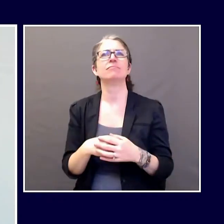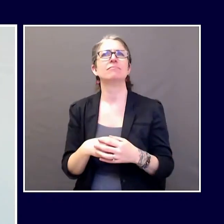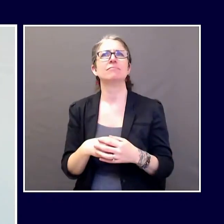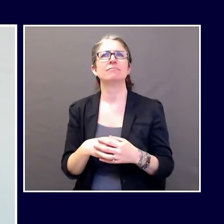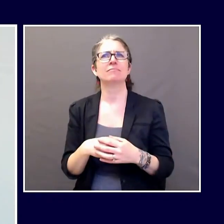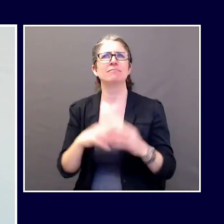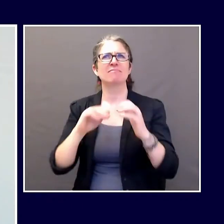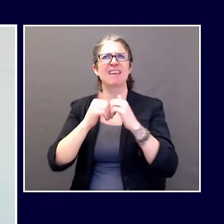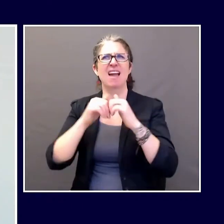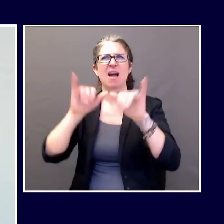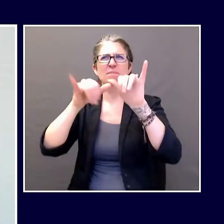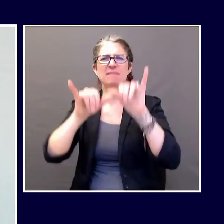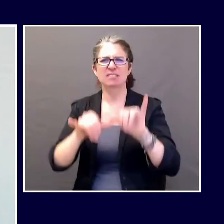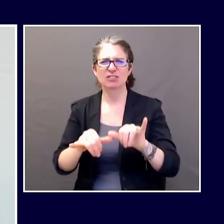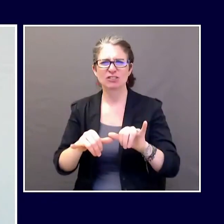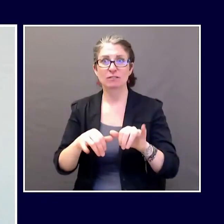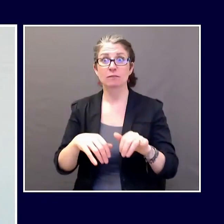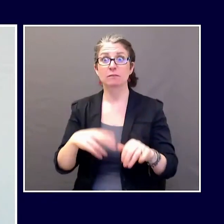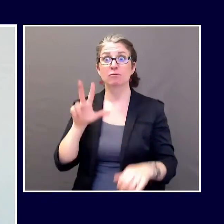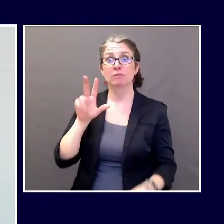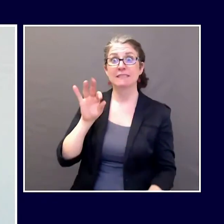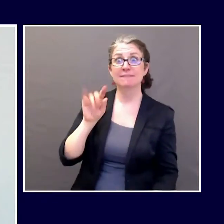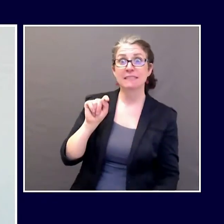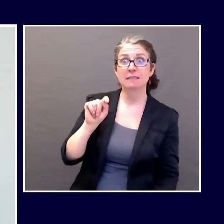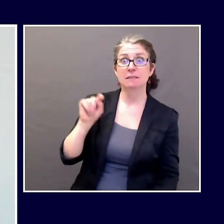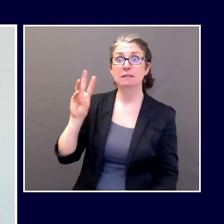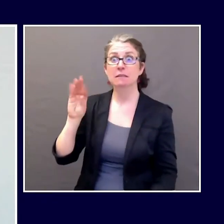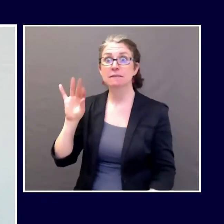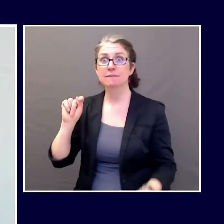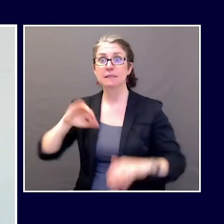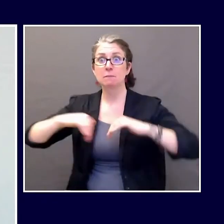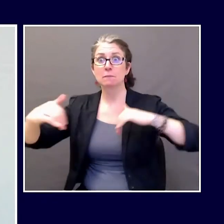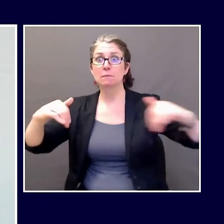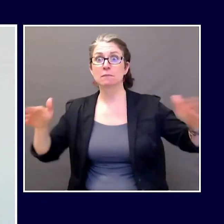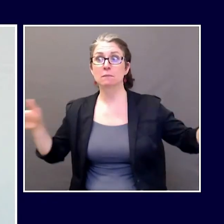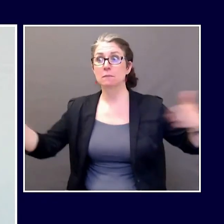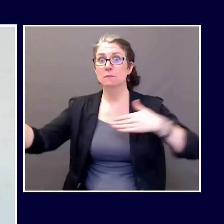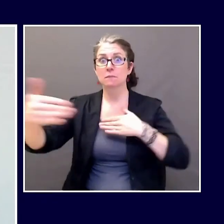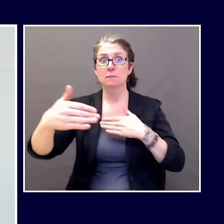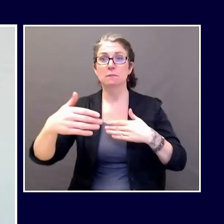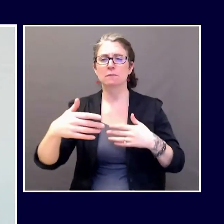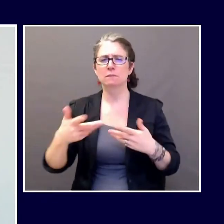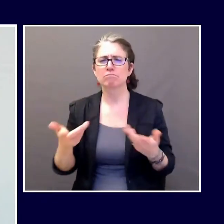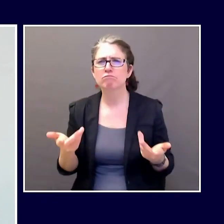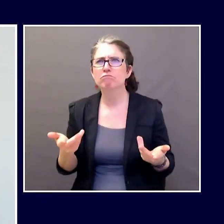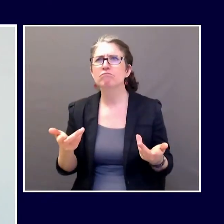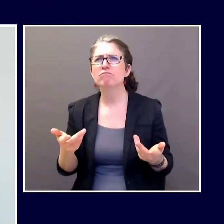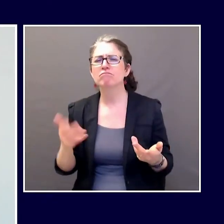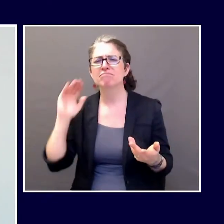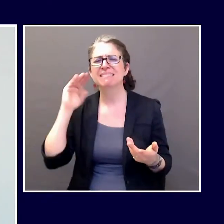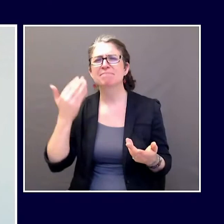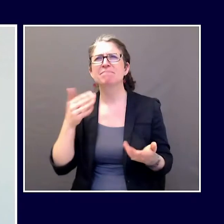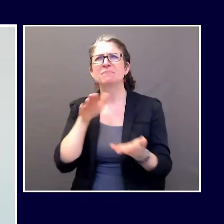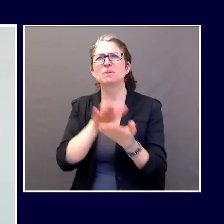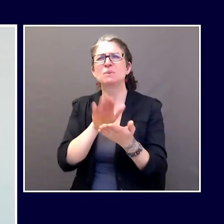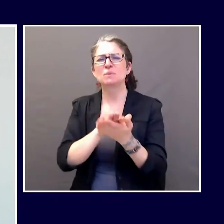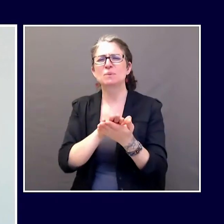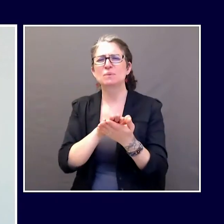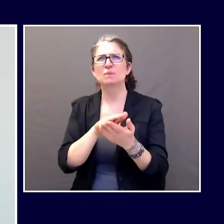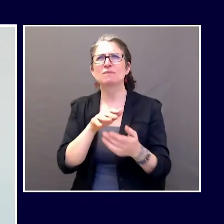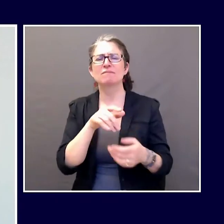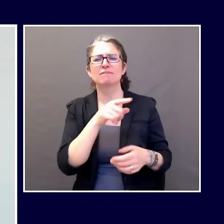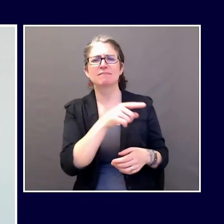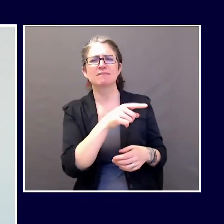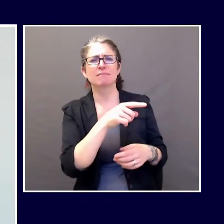desk is a half foot closer from a design from an architect 100 years ago, you know, that means that, you know, a